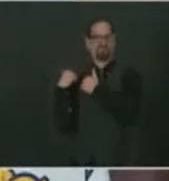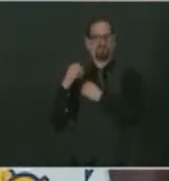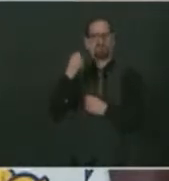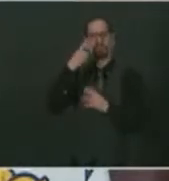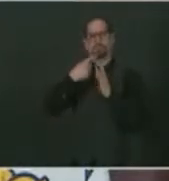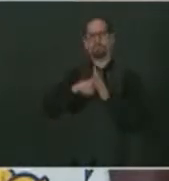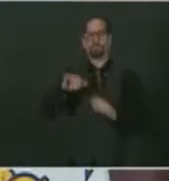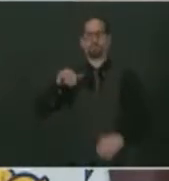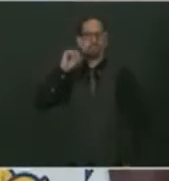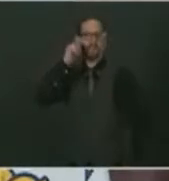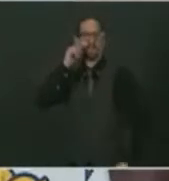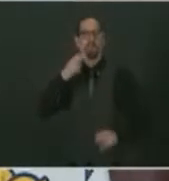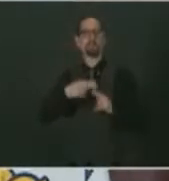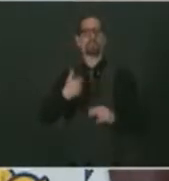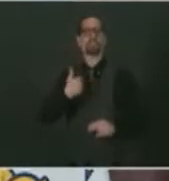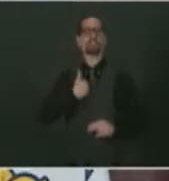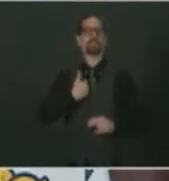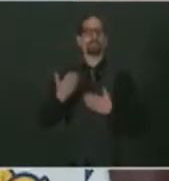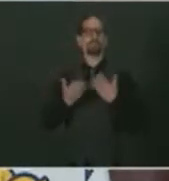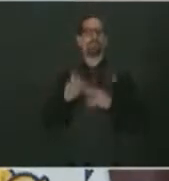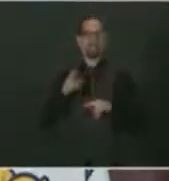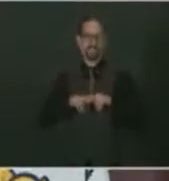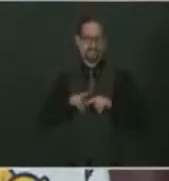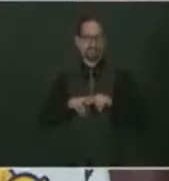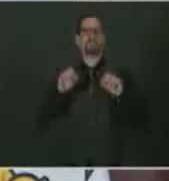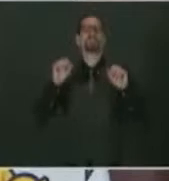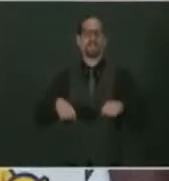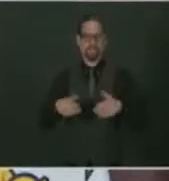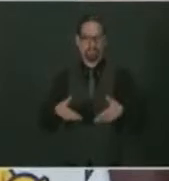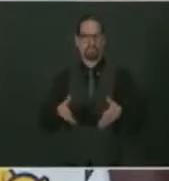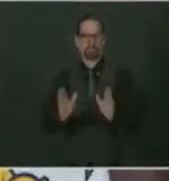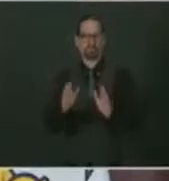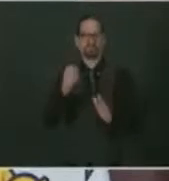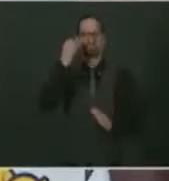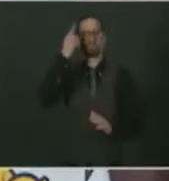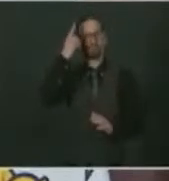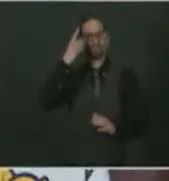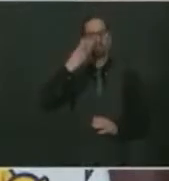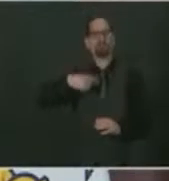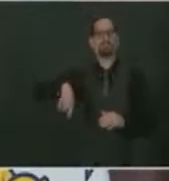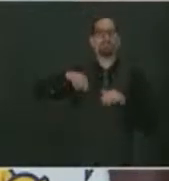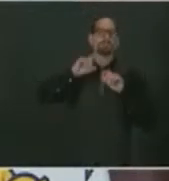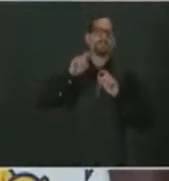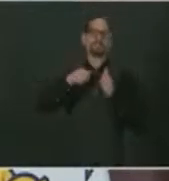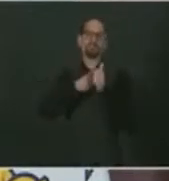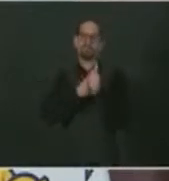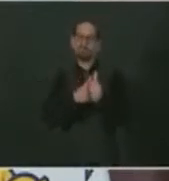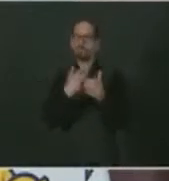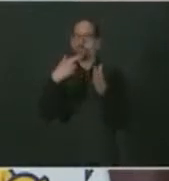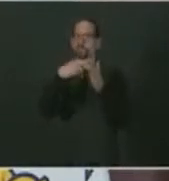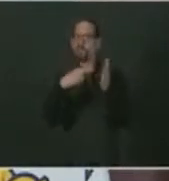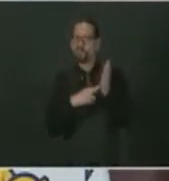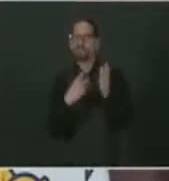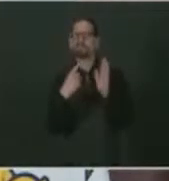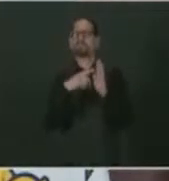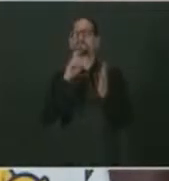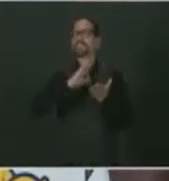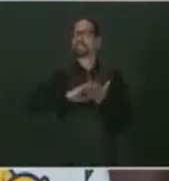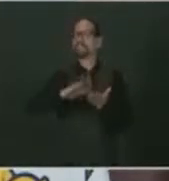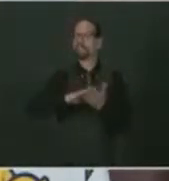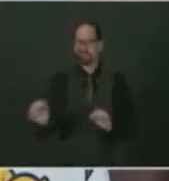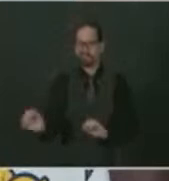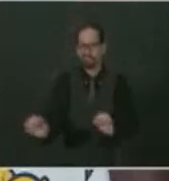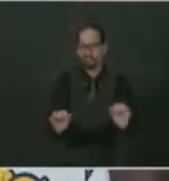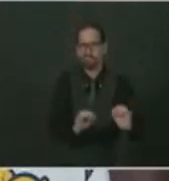will be allowed so long as those protocols are followed, including, for example, cleaning between